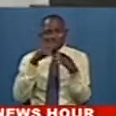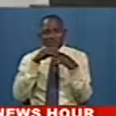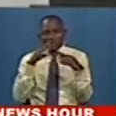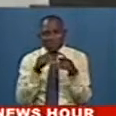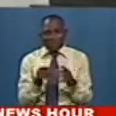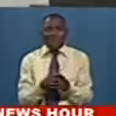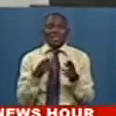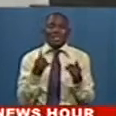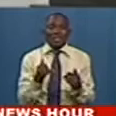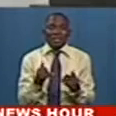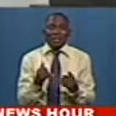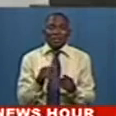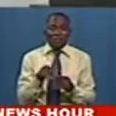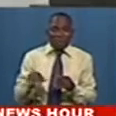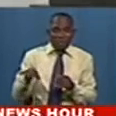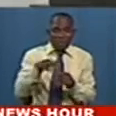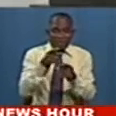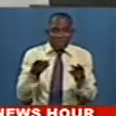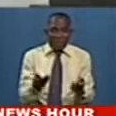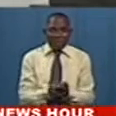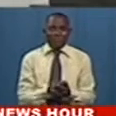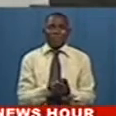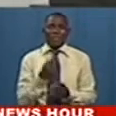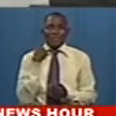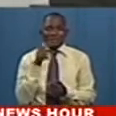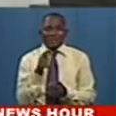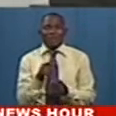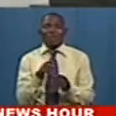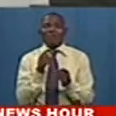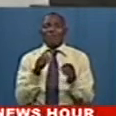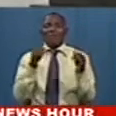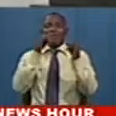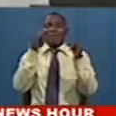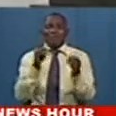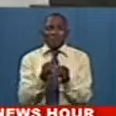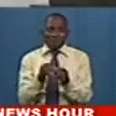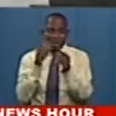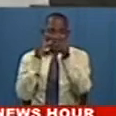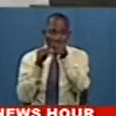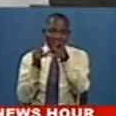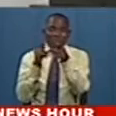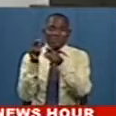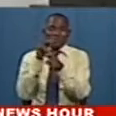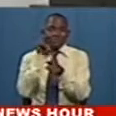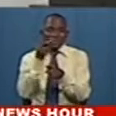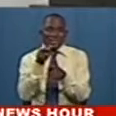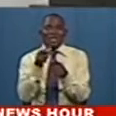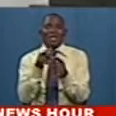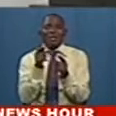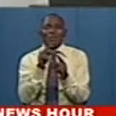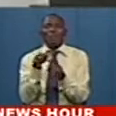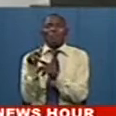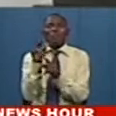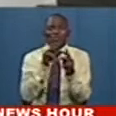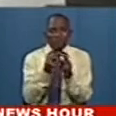story. And at this particular hall where I am situated, they work around themes. Particularly around this time, they are looking at the theme of